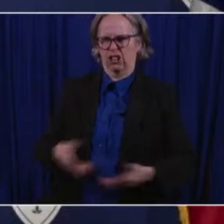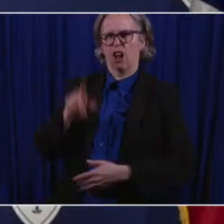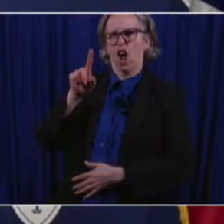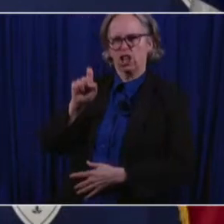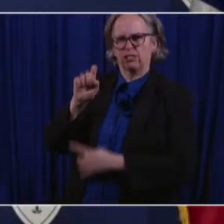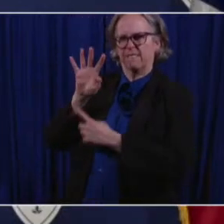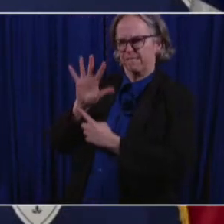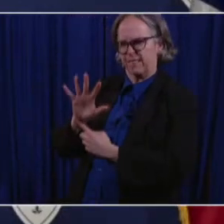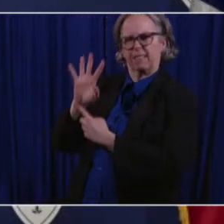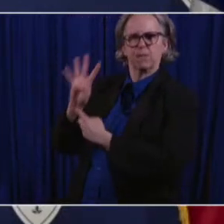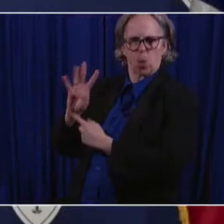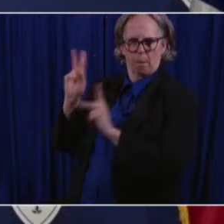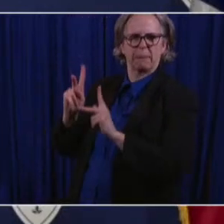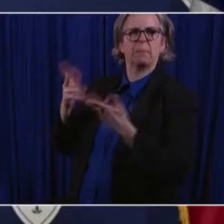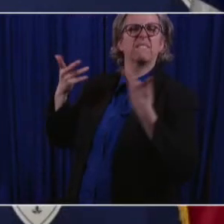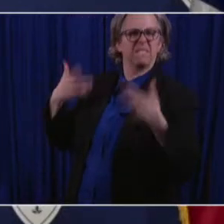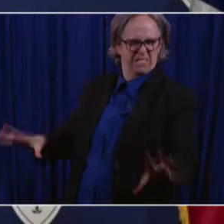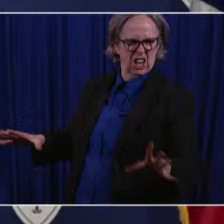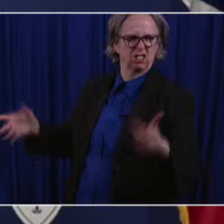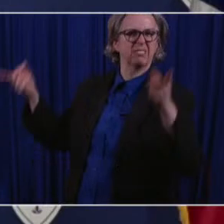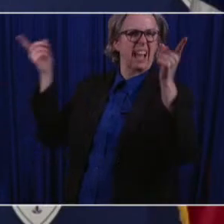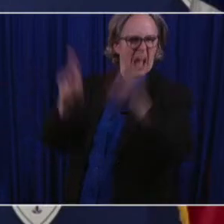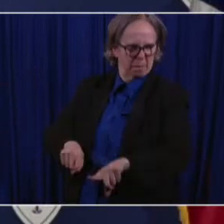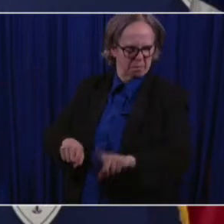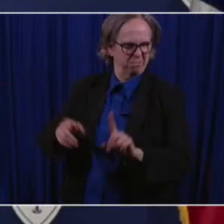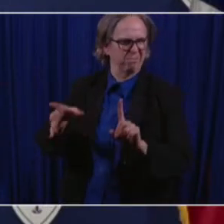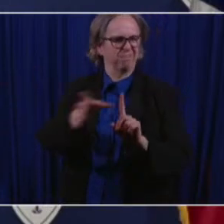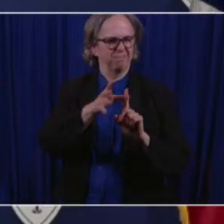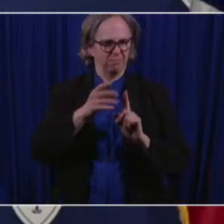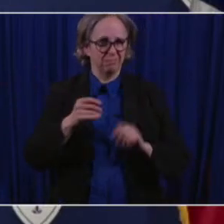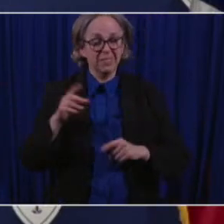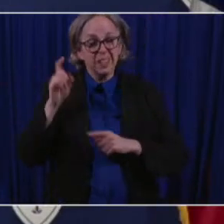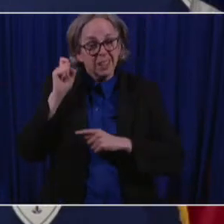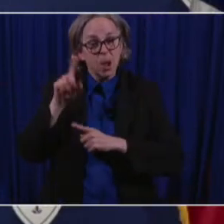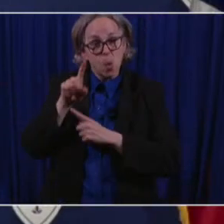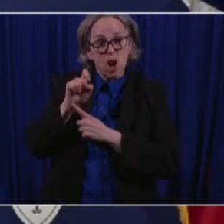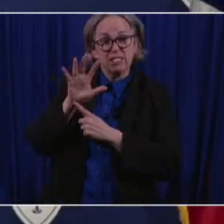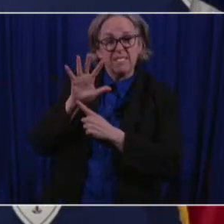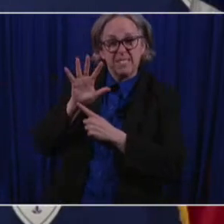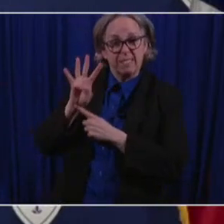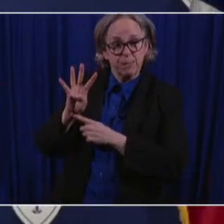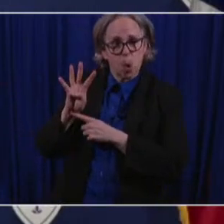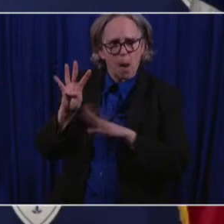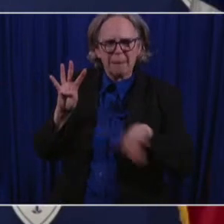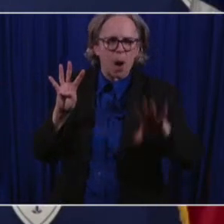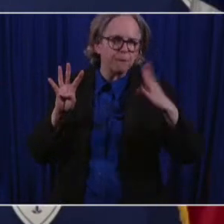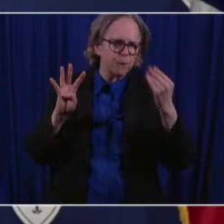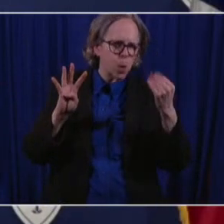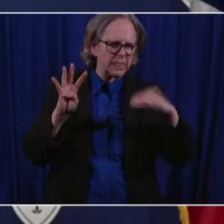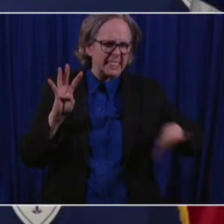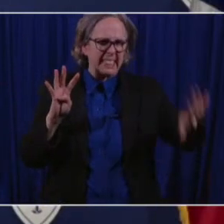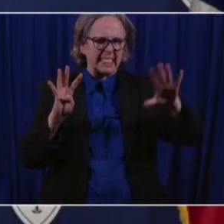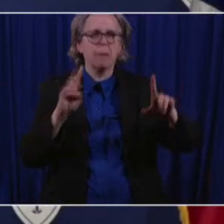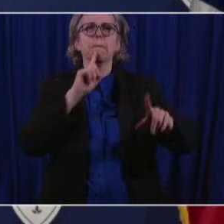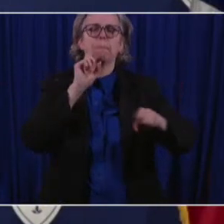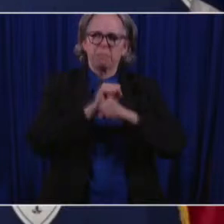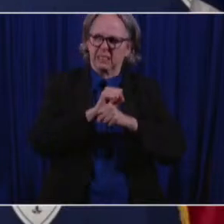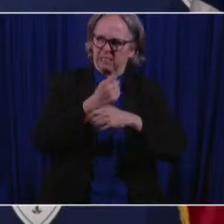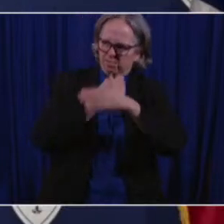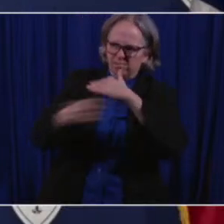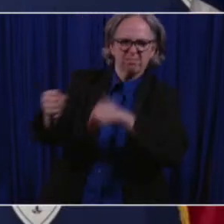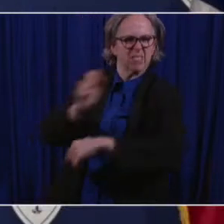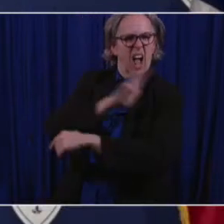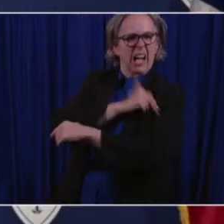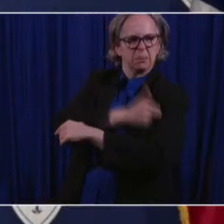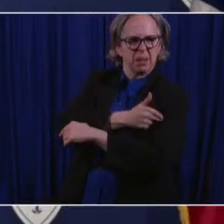of this 154, there have been 14 hospitalizations, and there have been zero